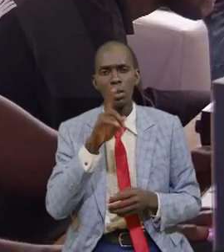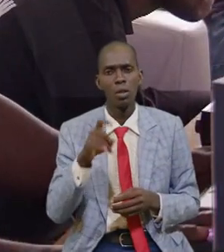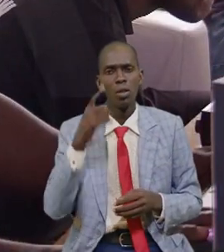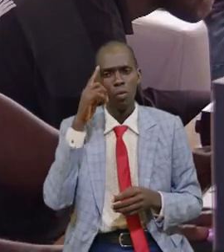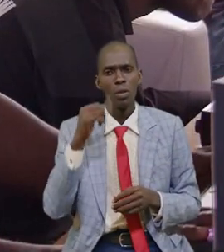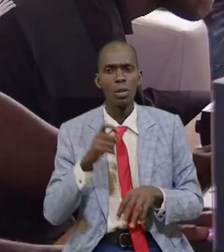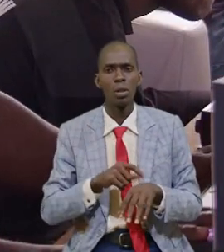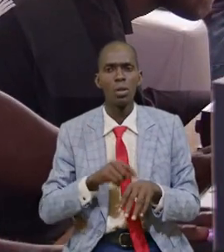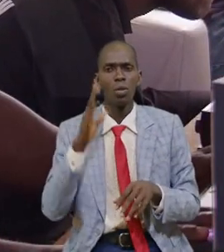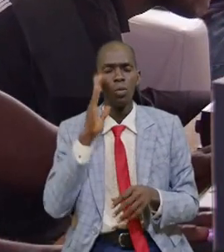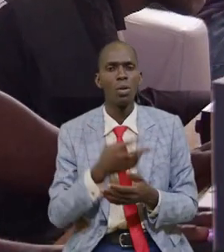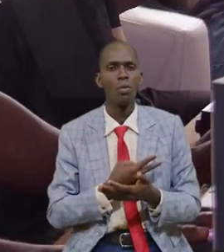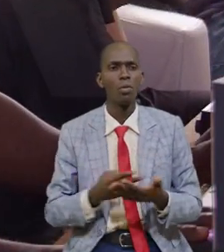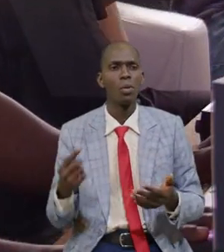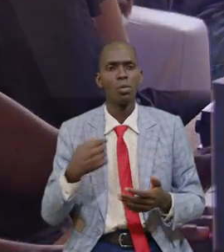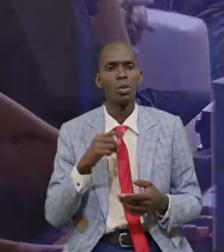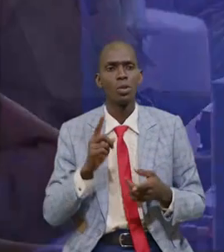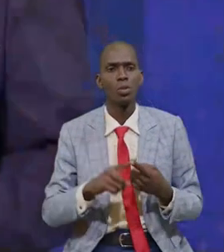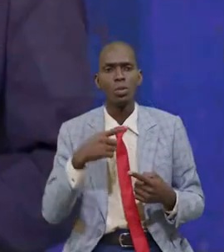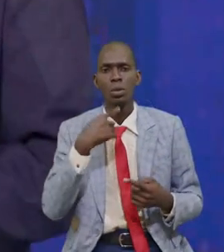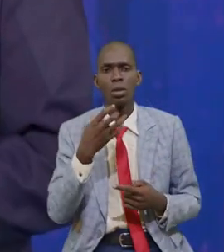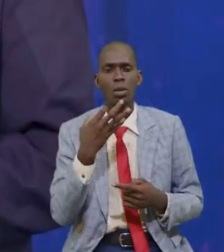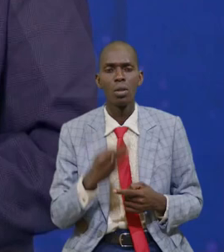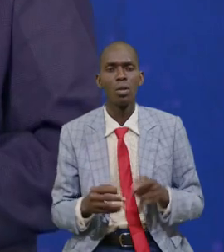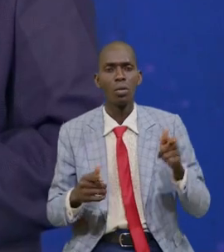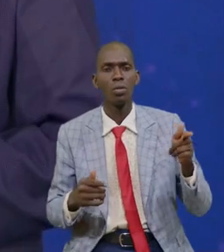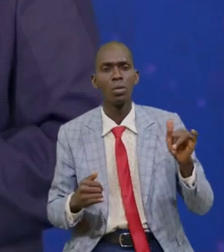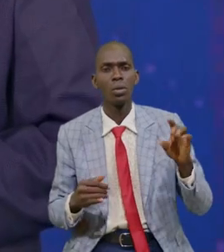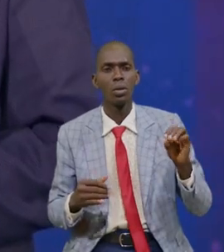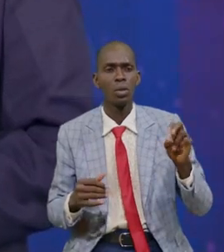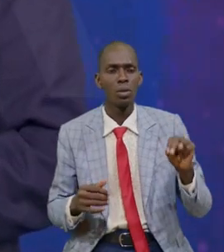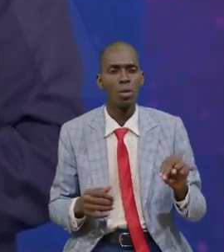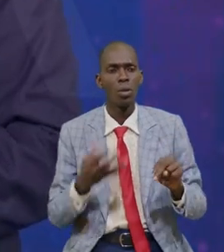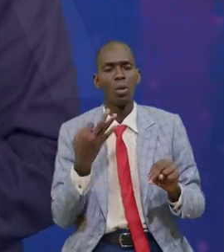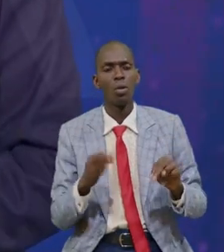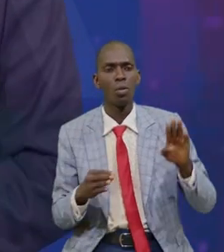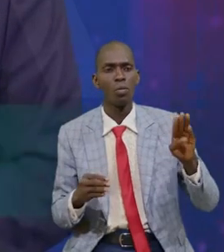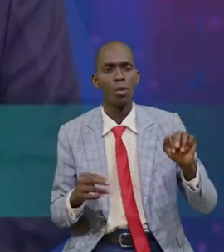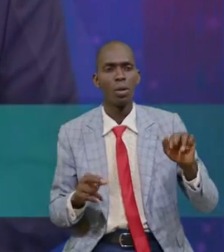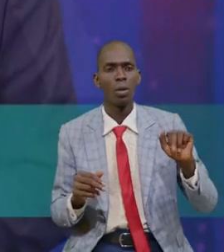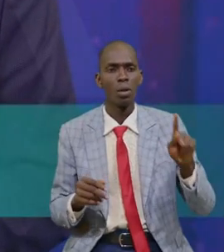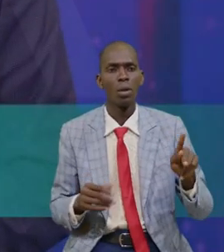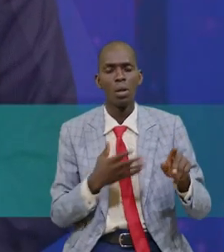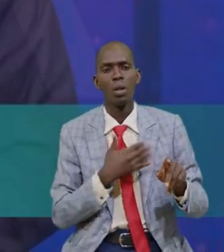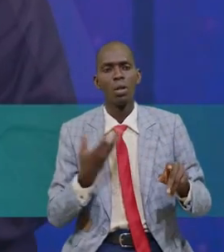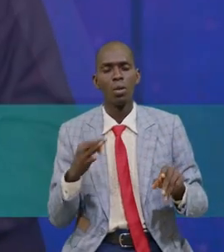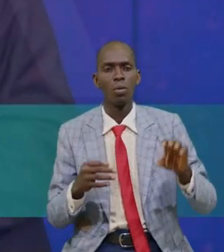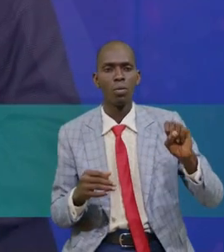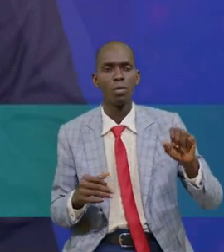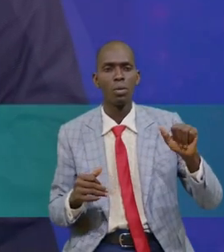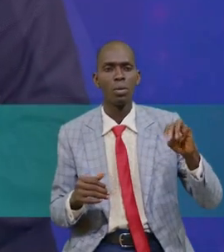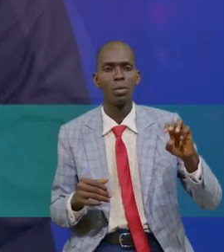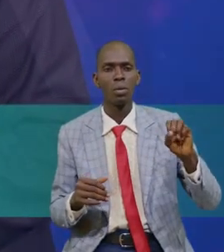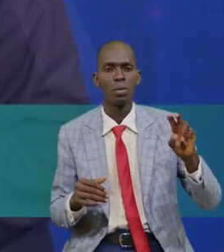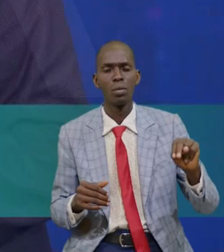fail me to tell of Gideon, of Barak, of Samson. Samson. What am I